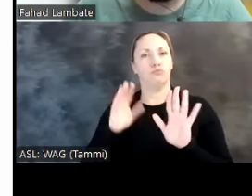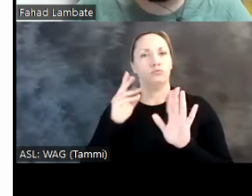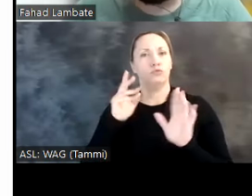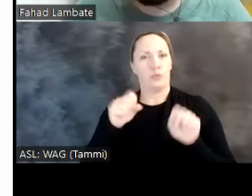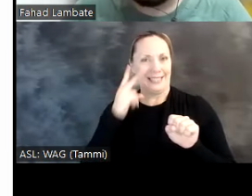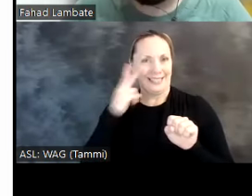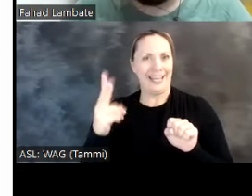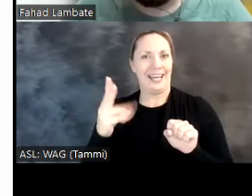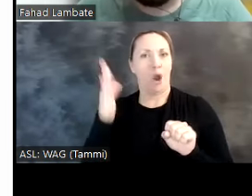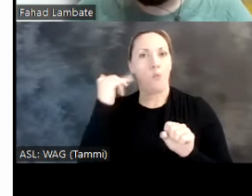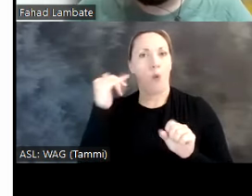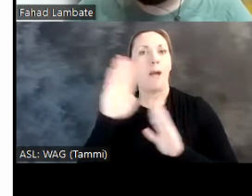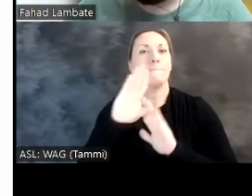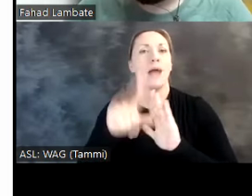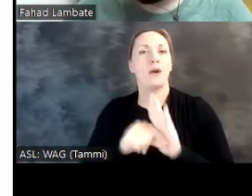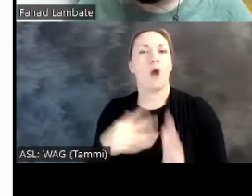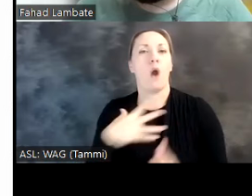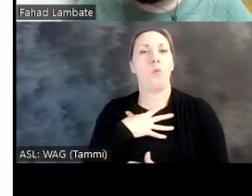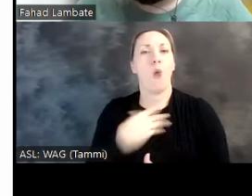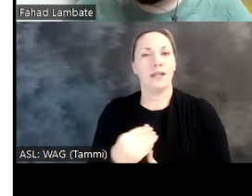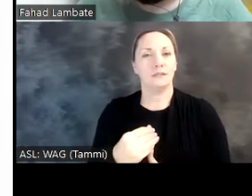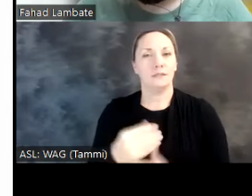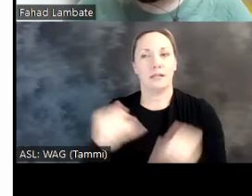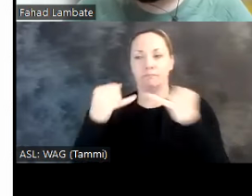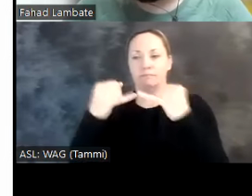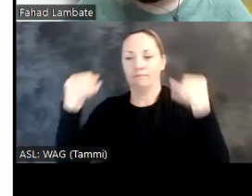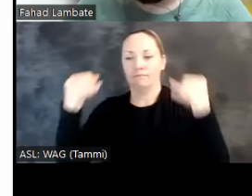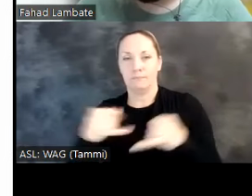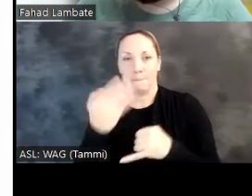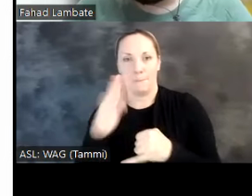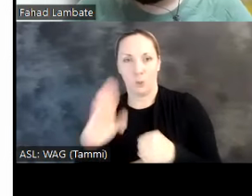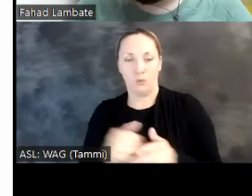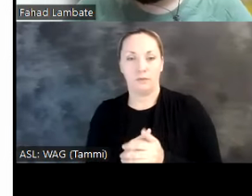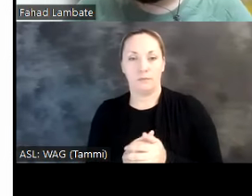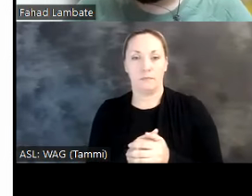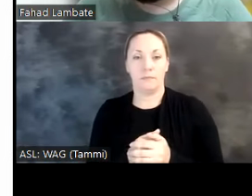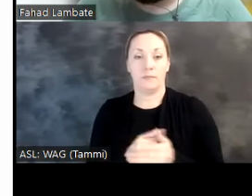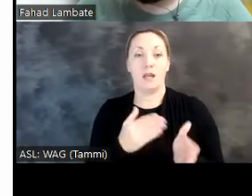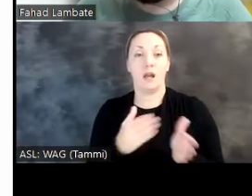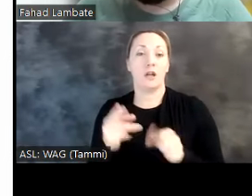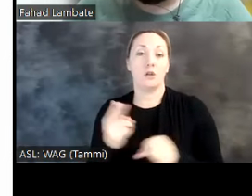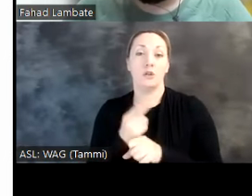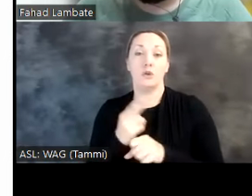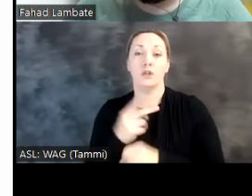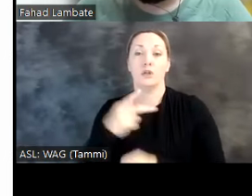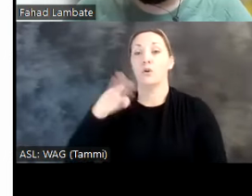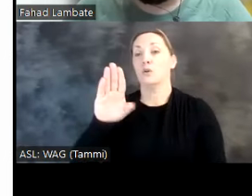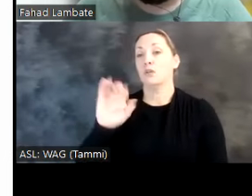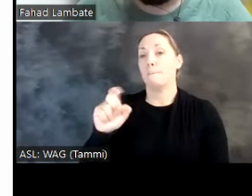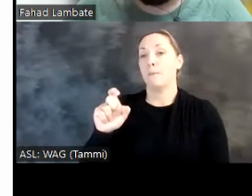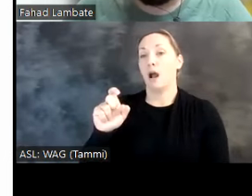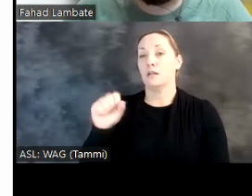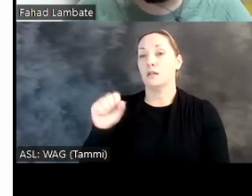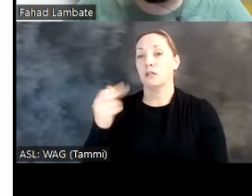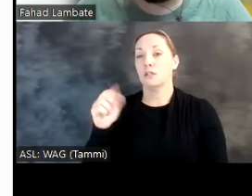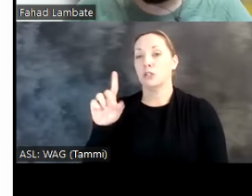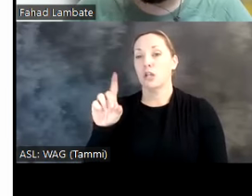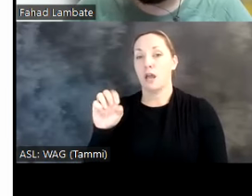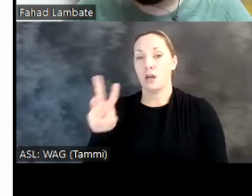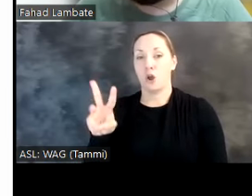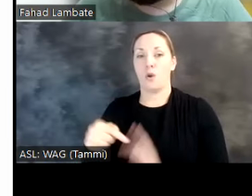background is of white color. Another way is using box shadow. So here I've given the like values